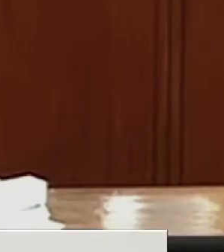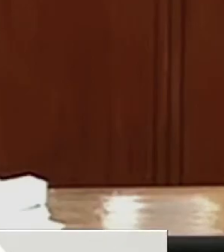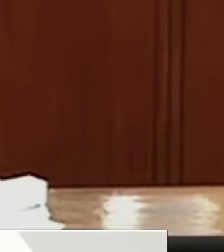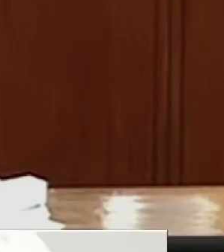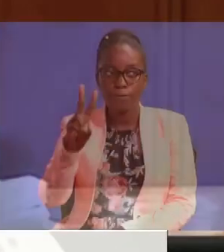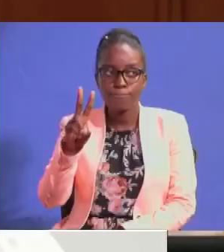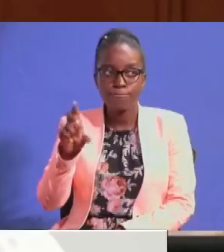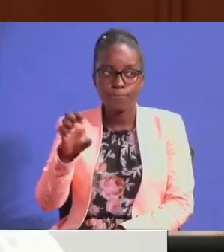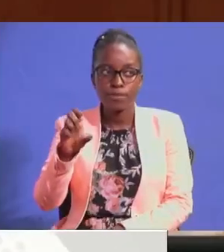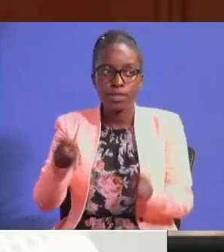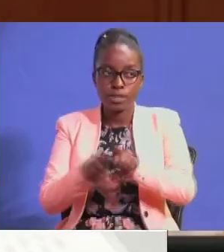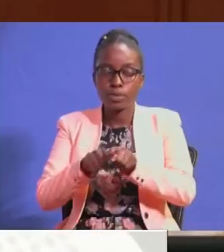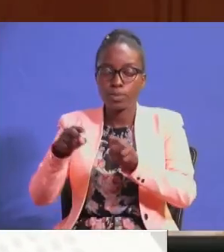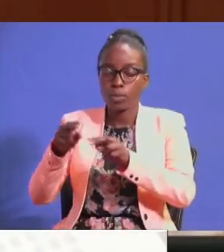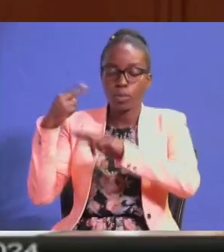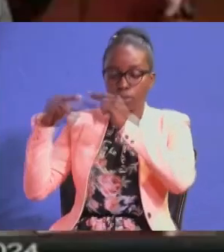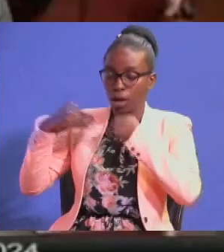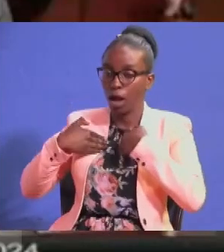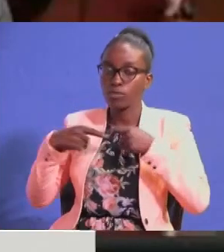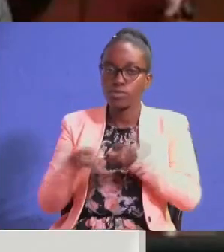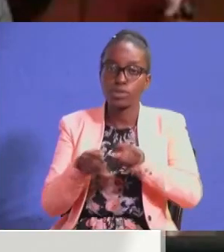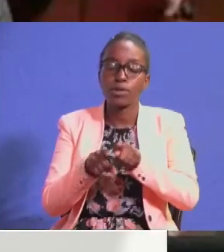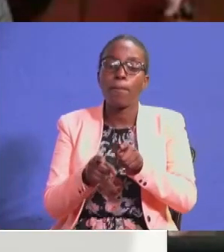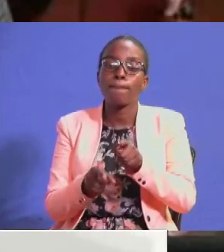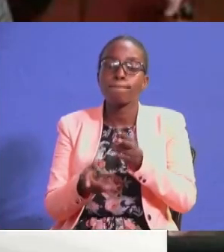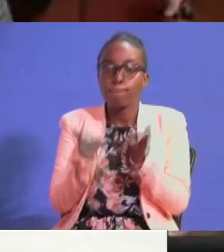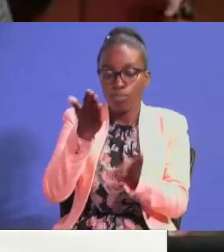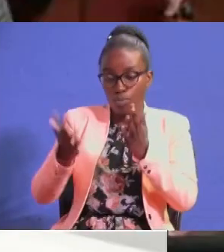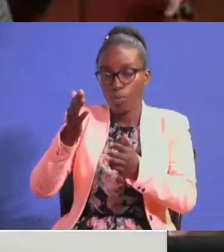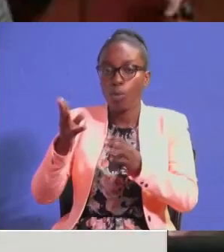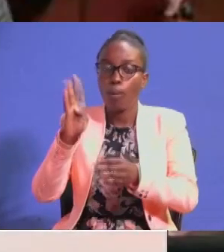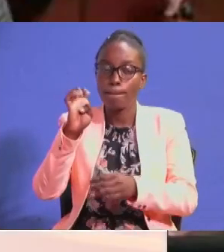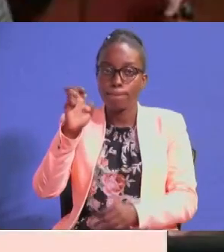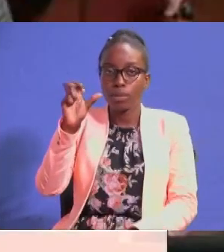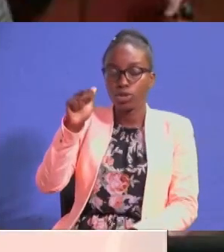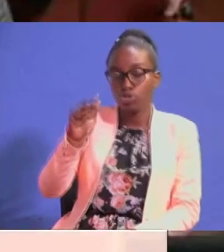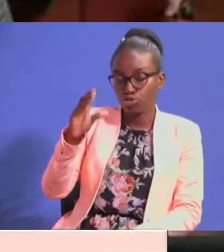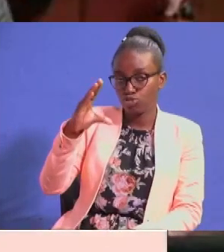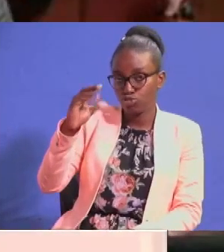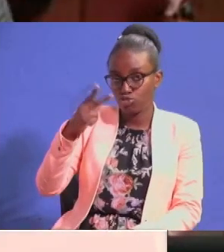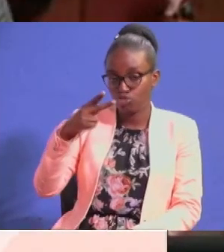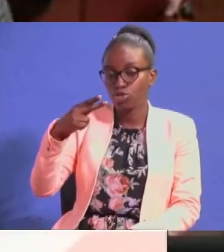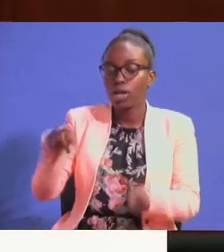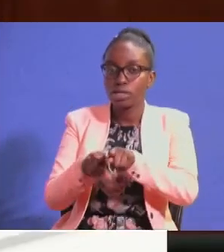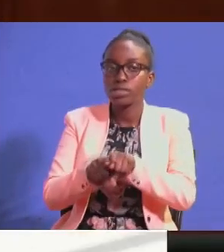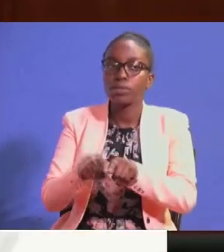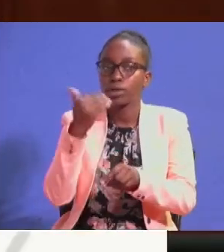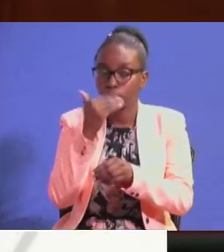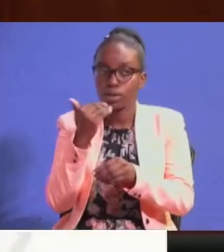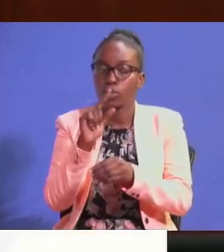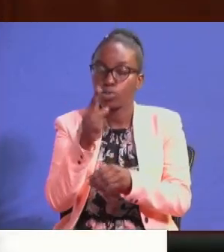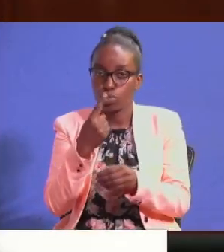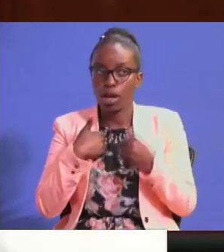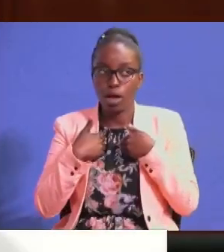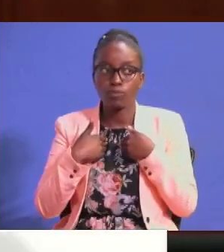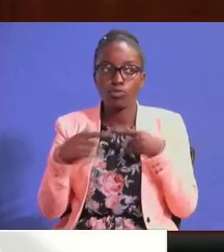Apartment and Wamunyoro Enterprises, and Vipingo Garden Beach Resort among questionable additions to Gachagua's asset. It is